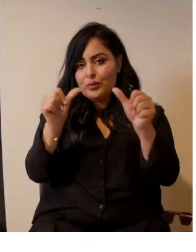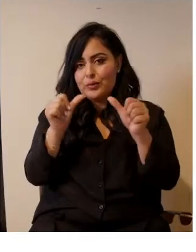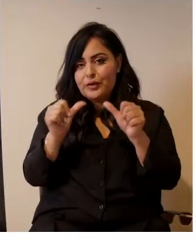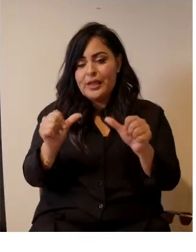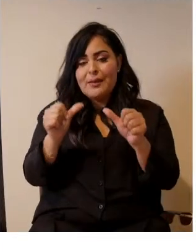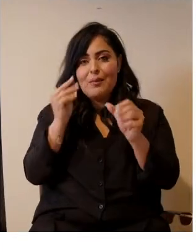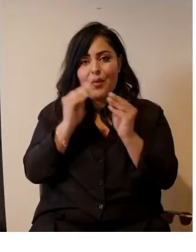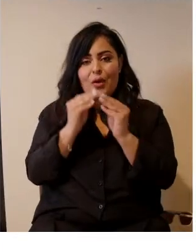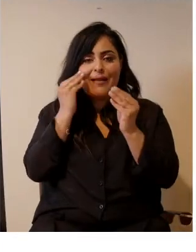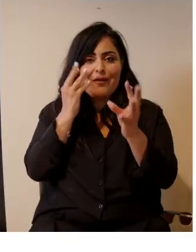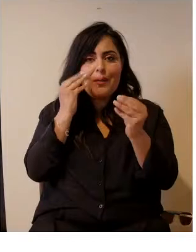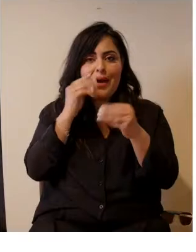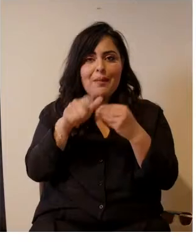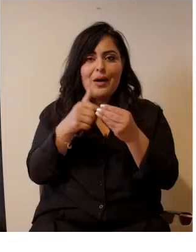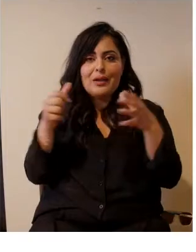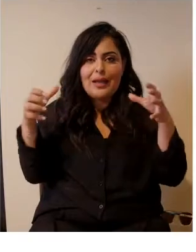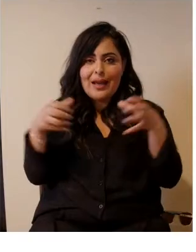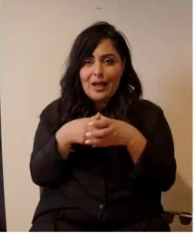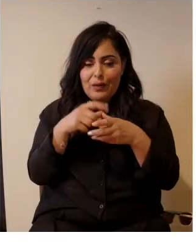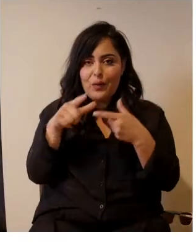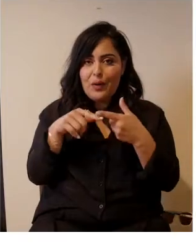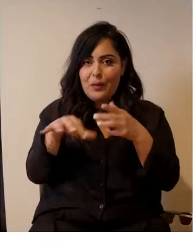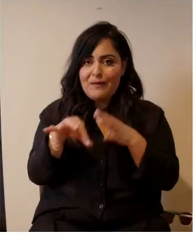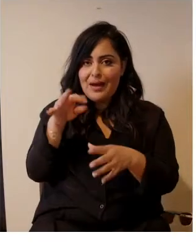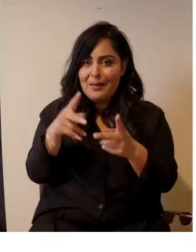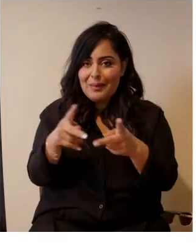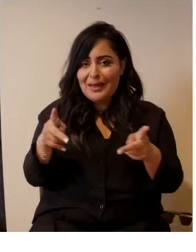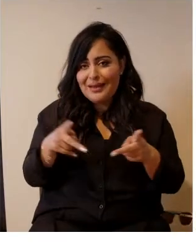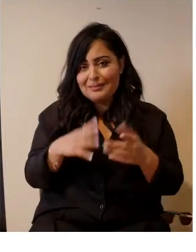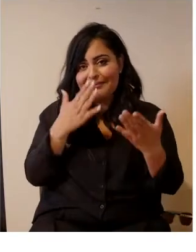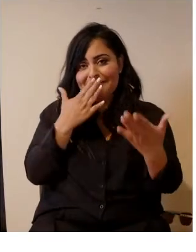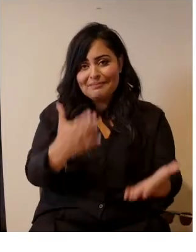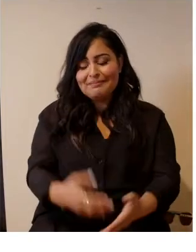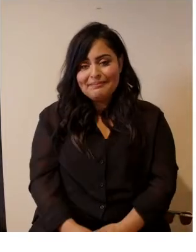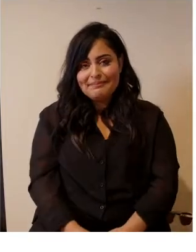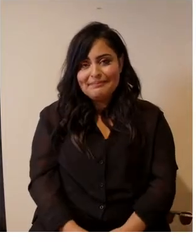are trying to plan once we find a place. Thank you.